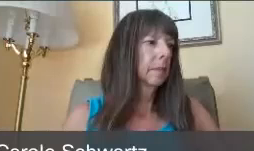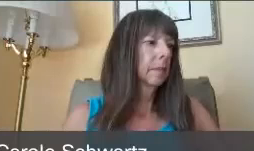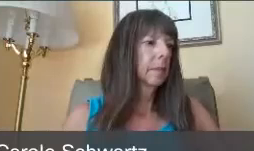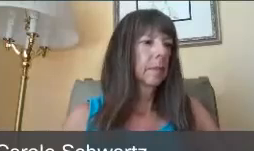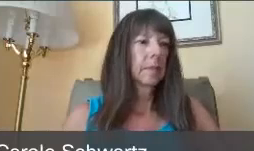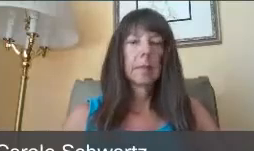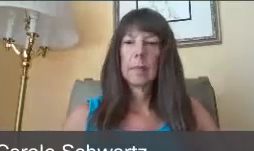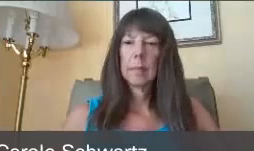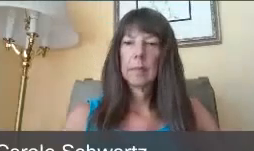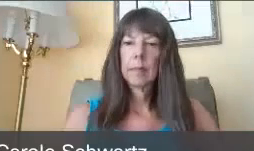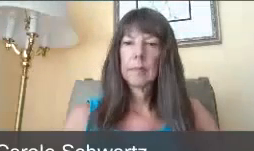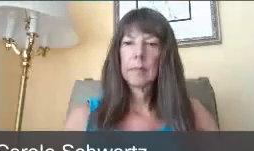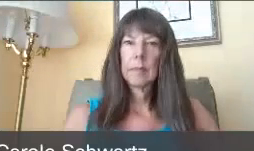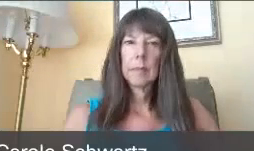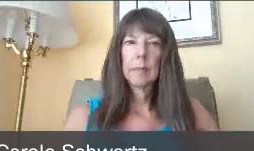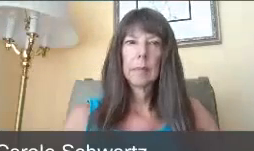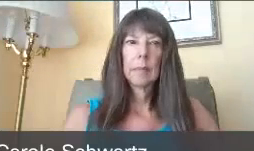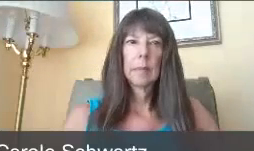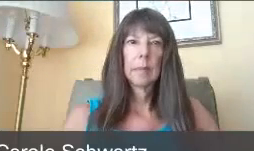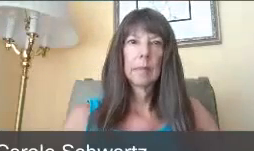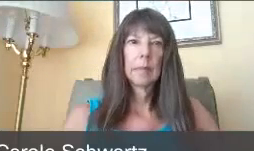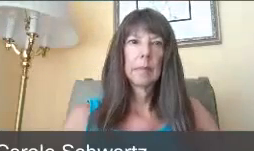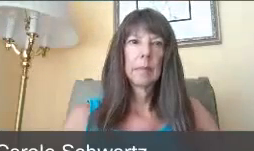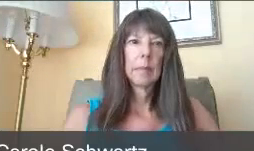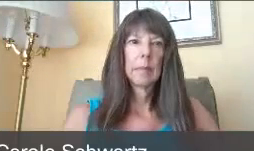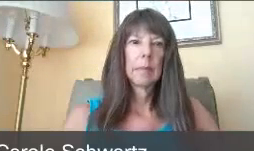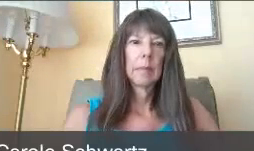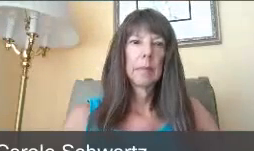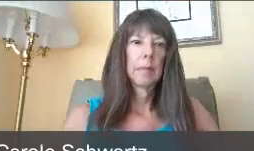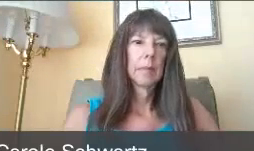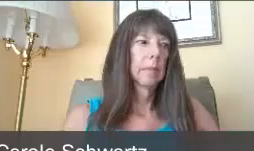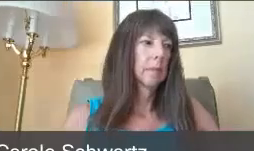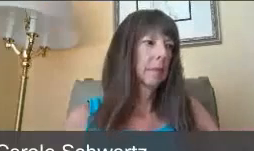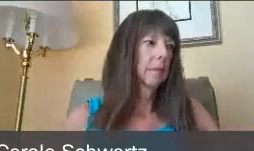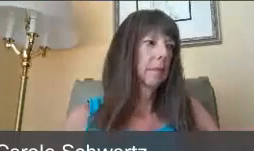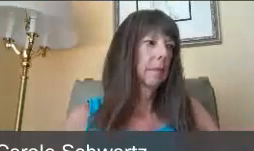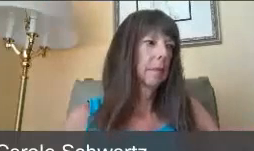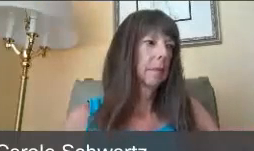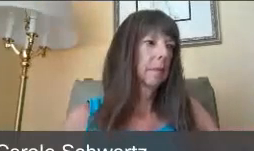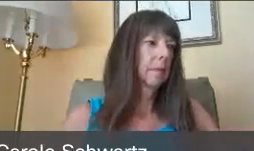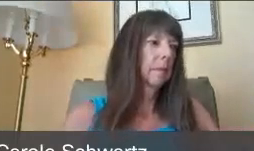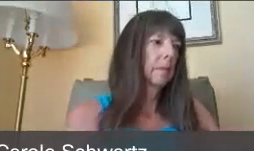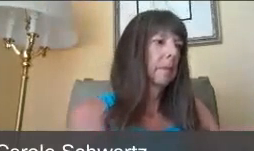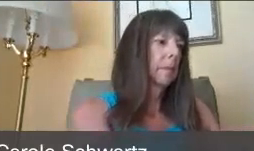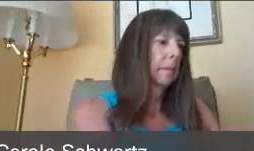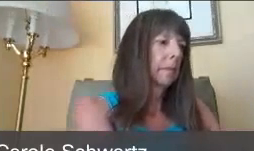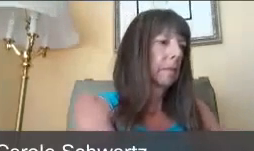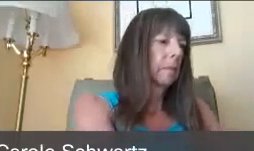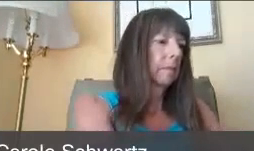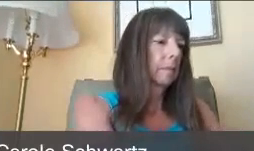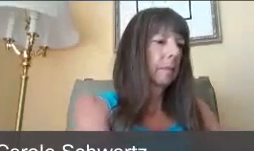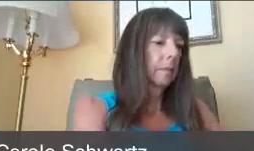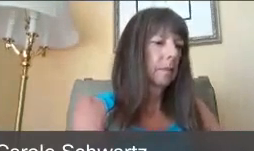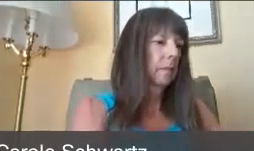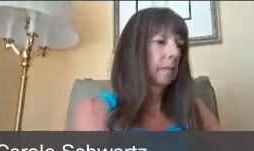about 160 patients. We also use our community agencies for this, and we did not go into